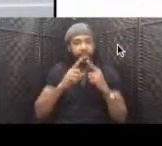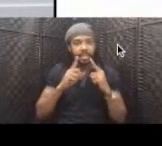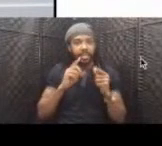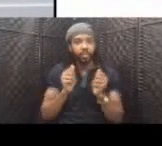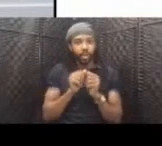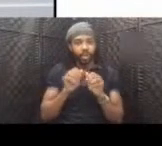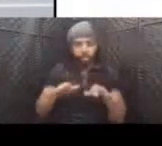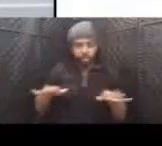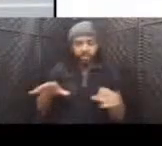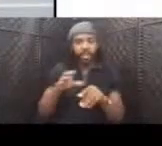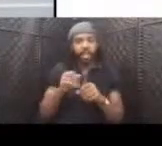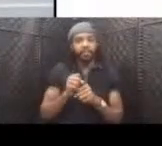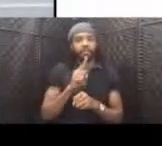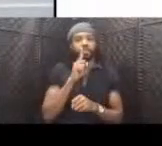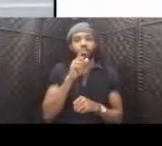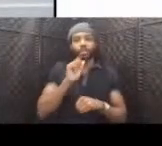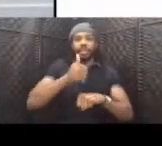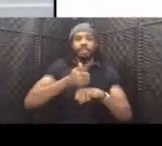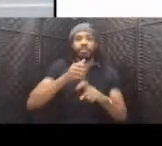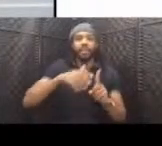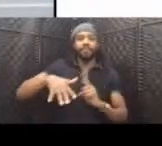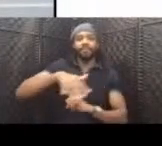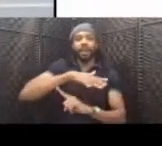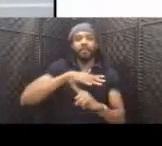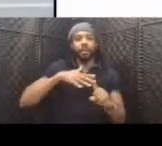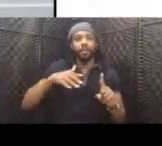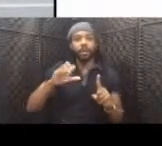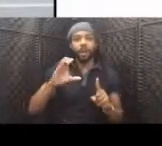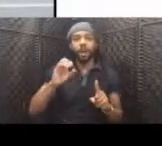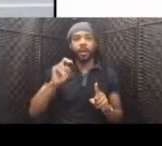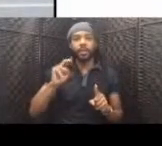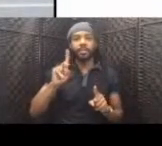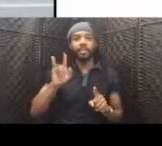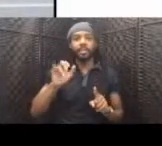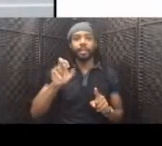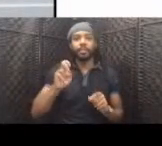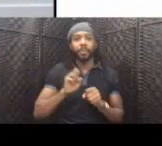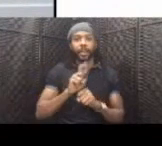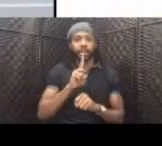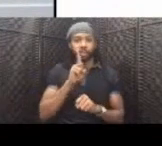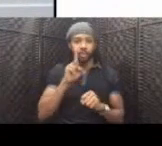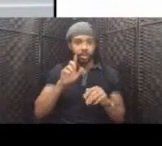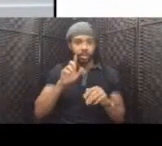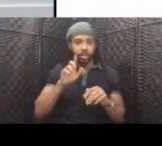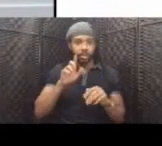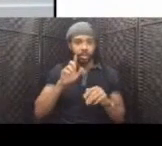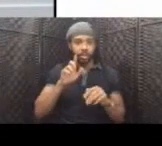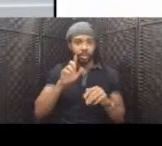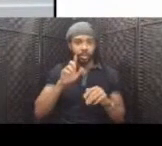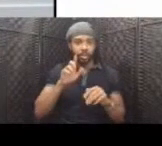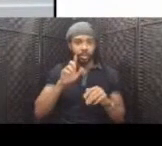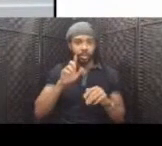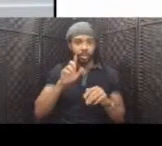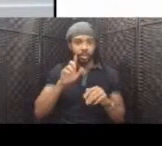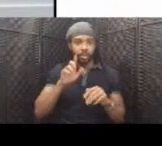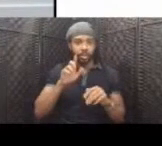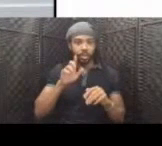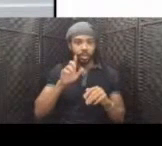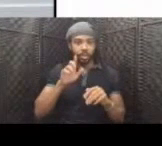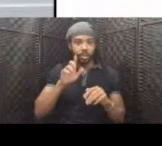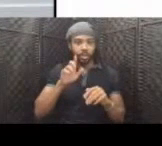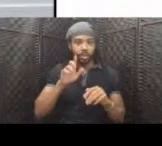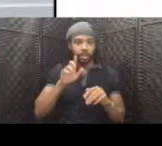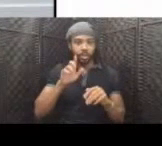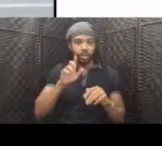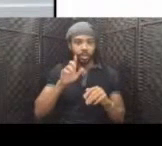The environmental conditions where our kids can be raised to be anti-racist. I write about. This is on